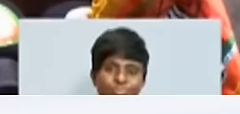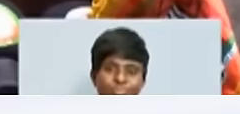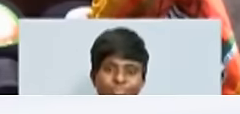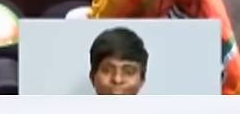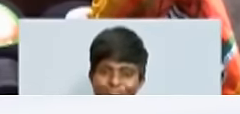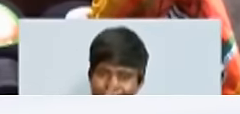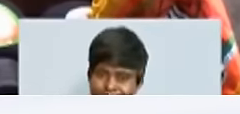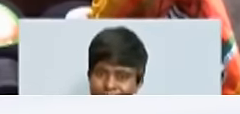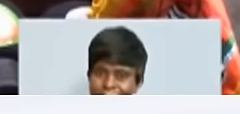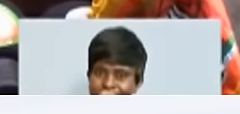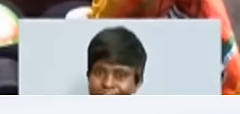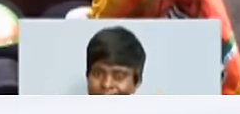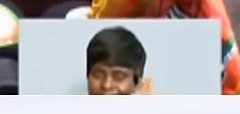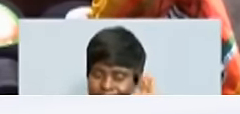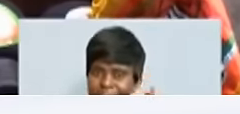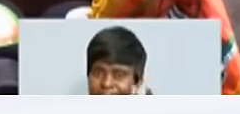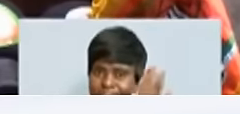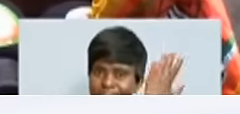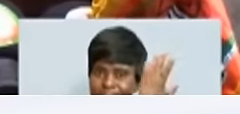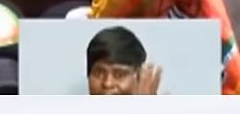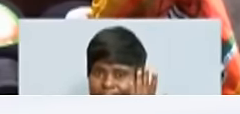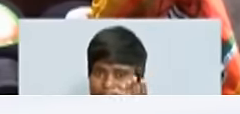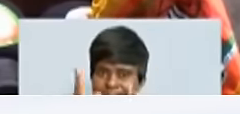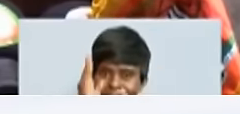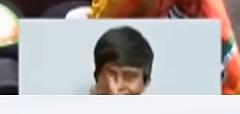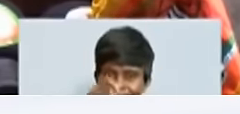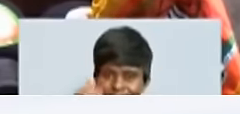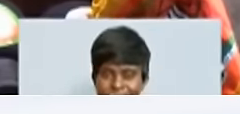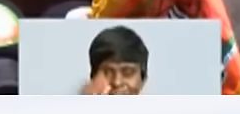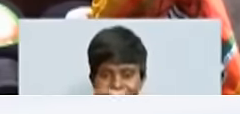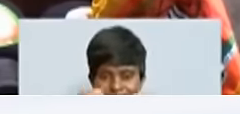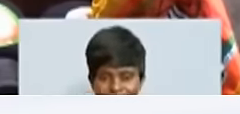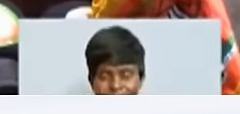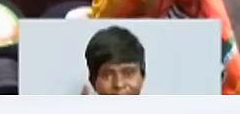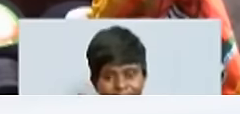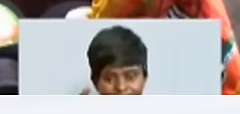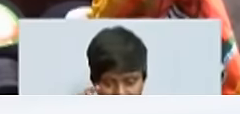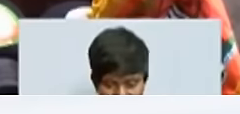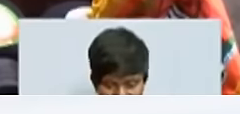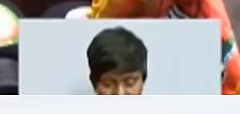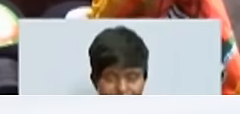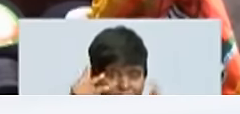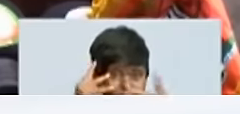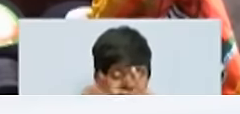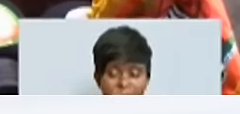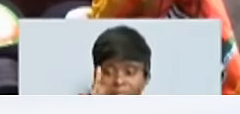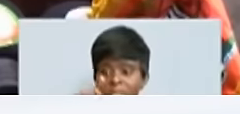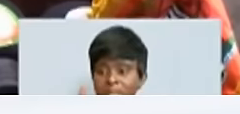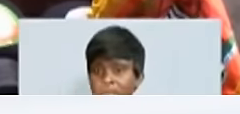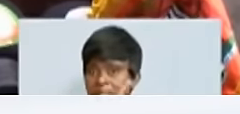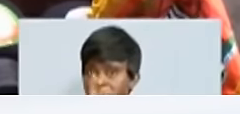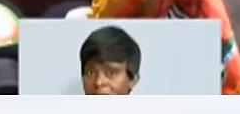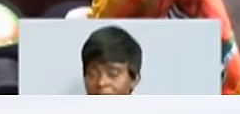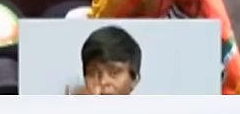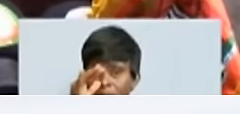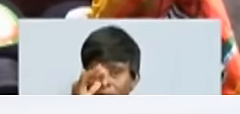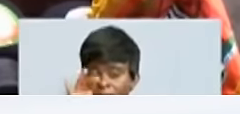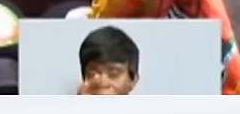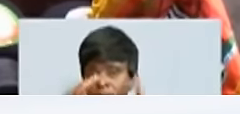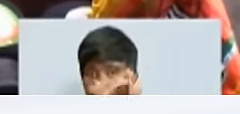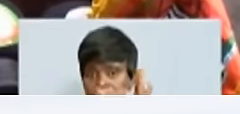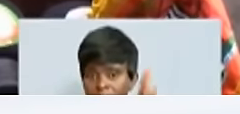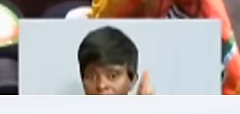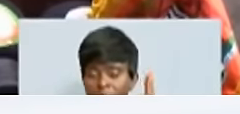This is evident in the improved score and ranking on the recent Transparency International Corruption Perception Index.